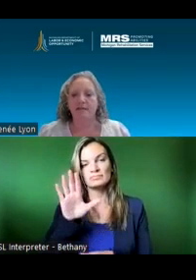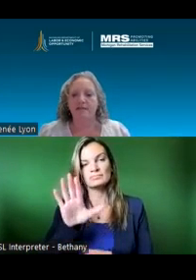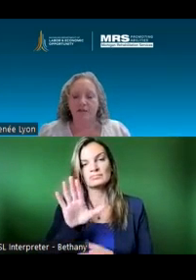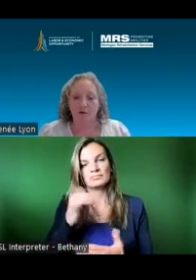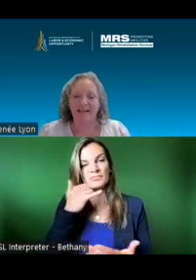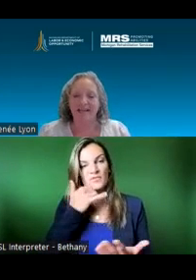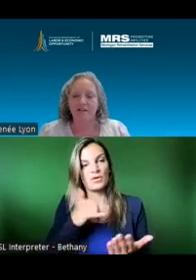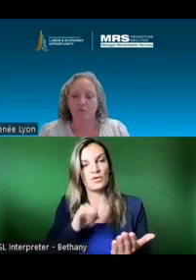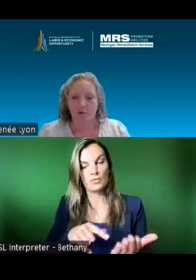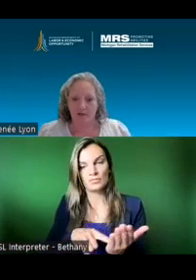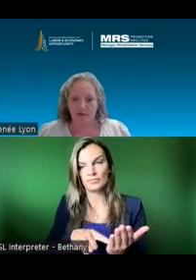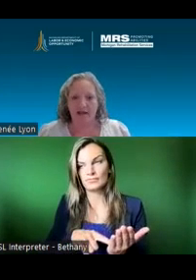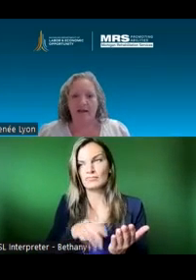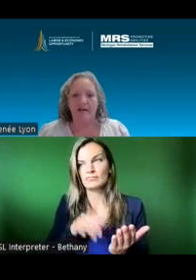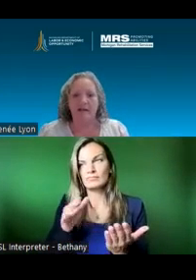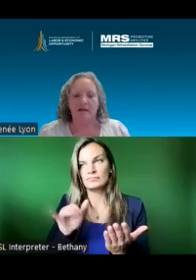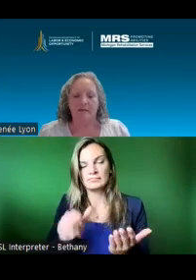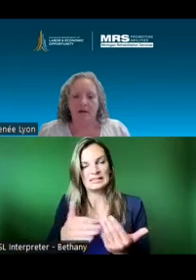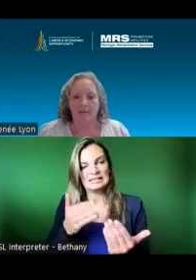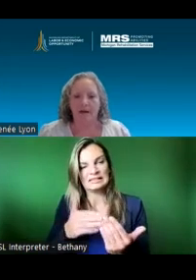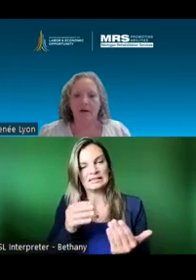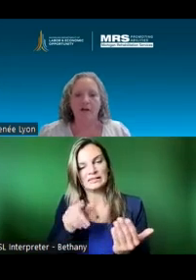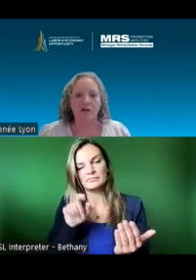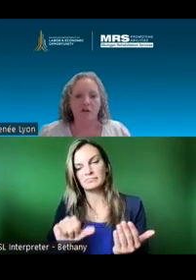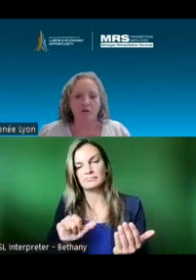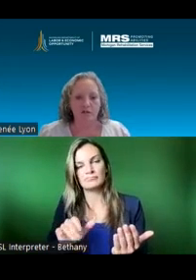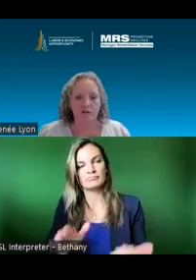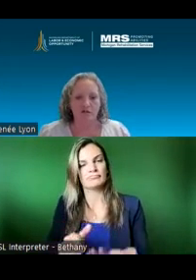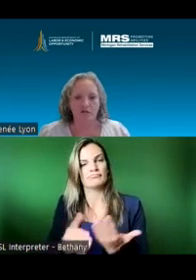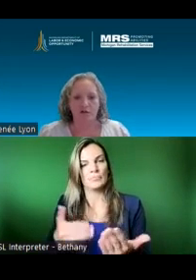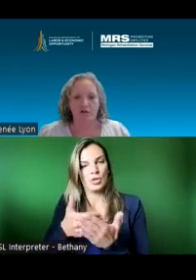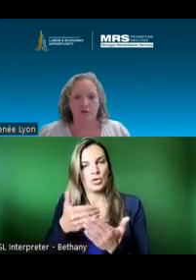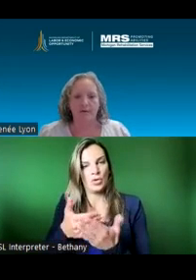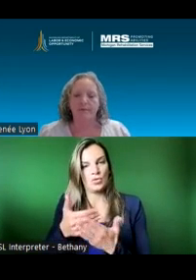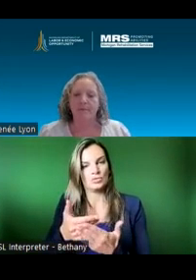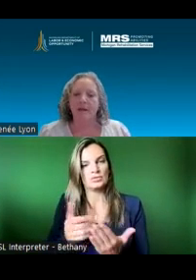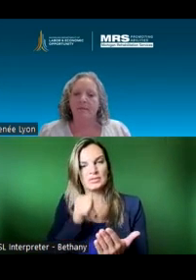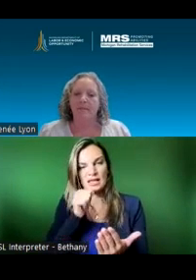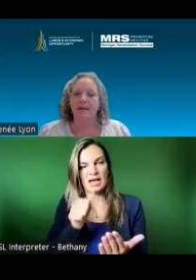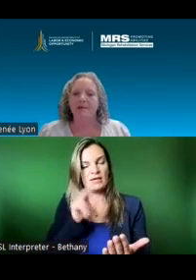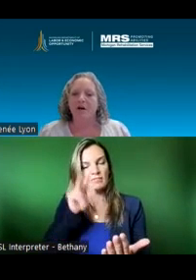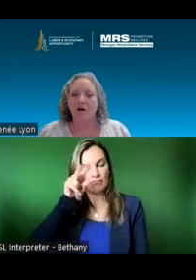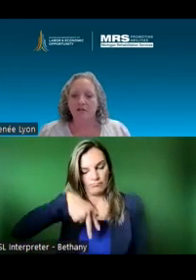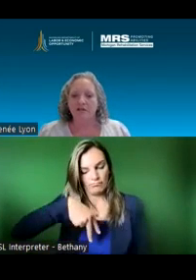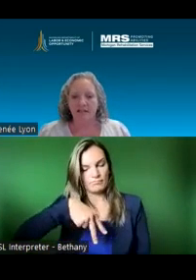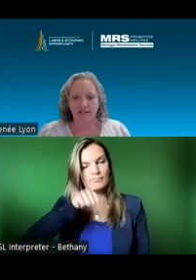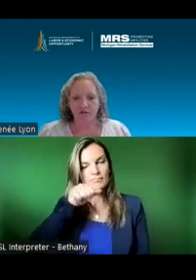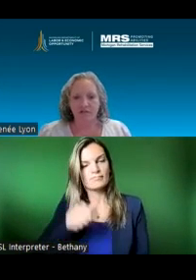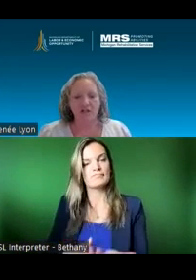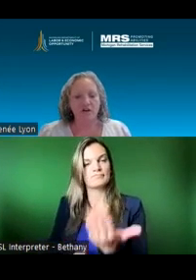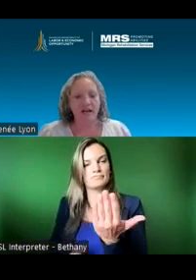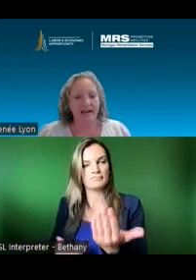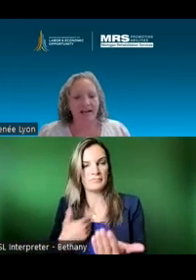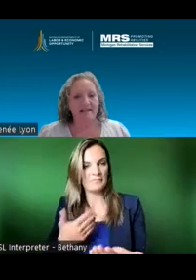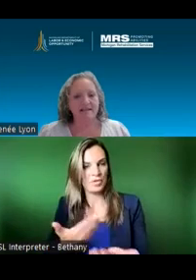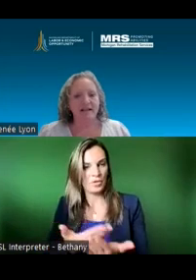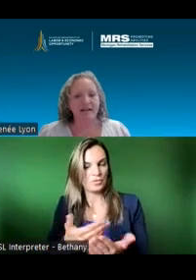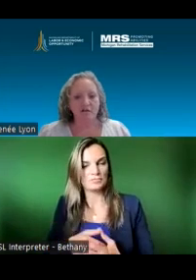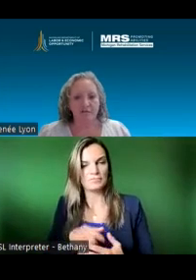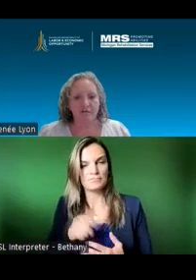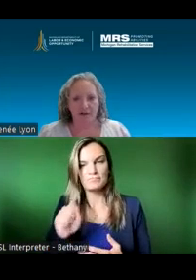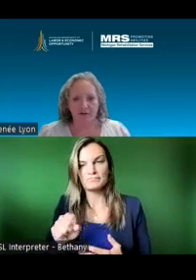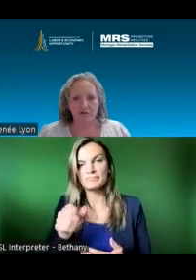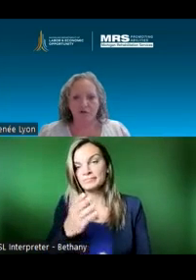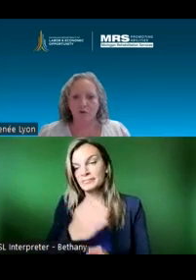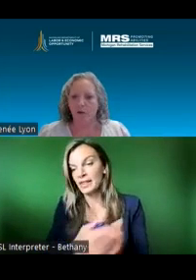within easy reach, that area closest to you. Maybe alternate using your hands and